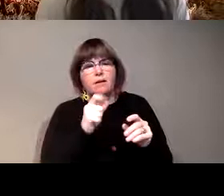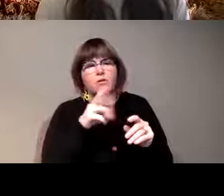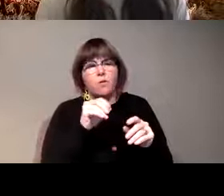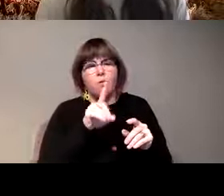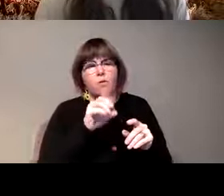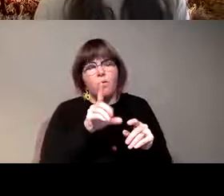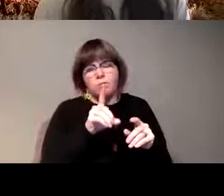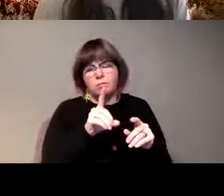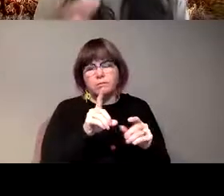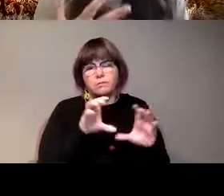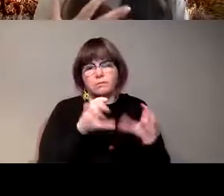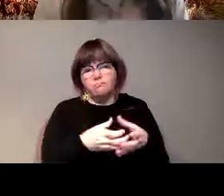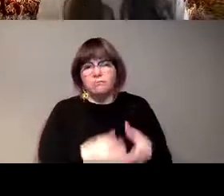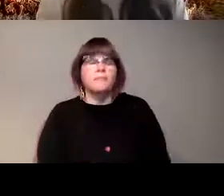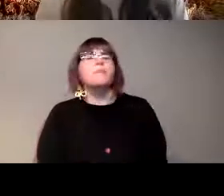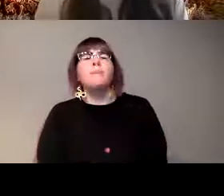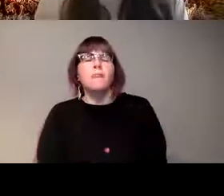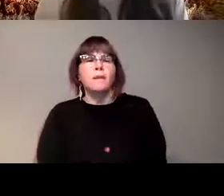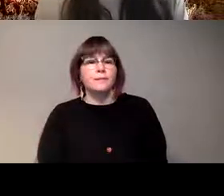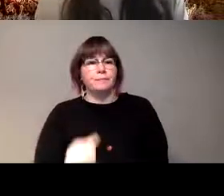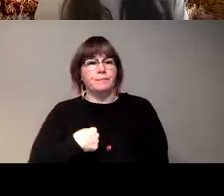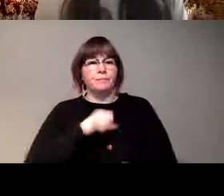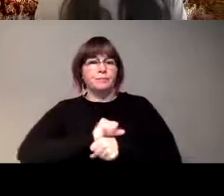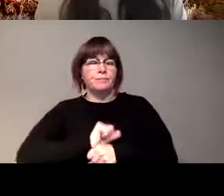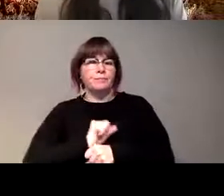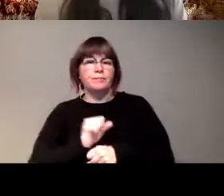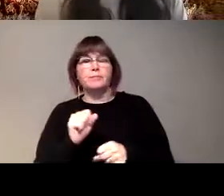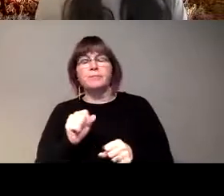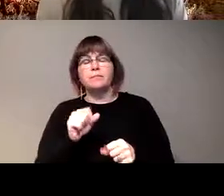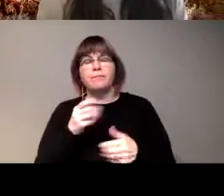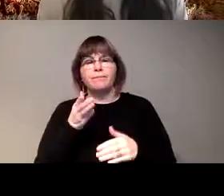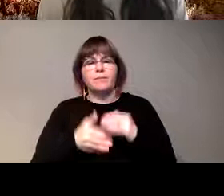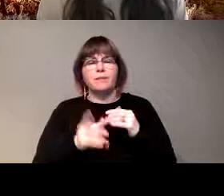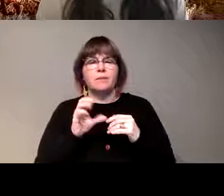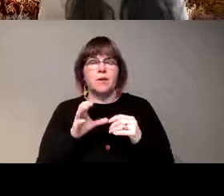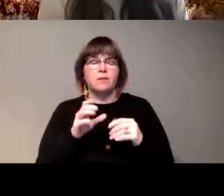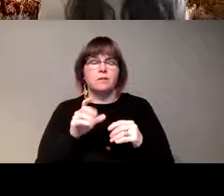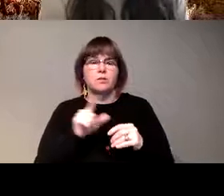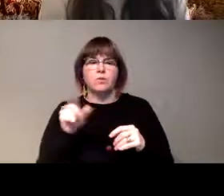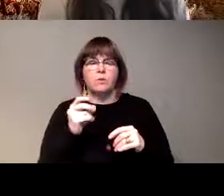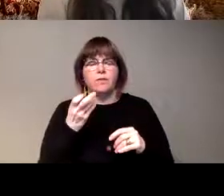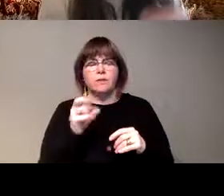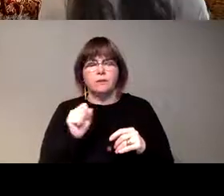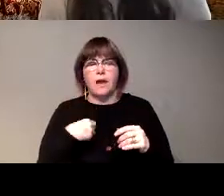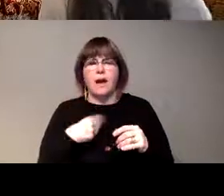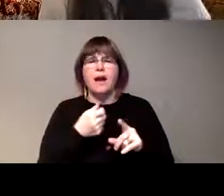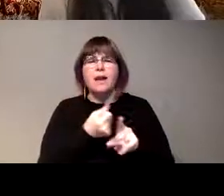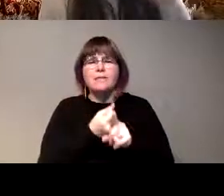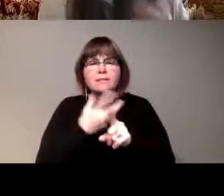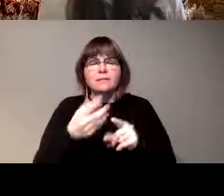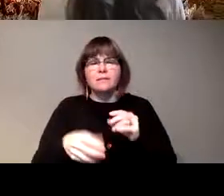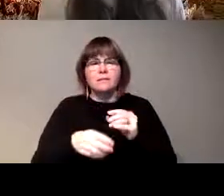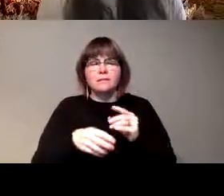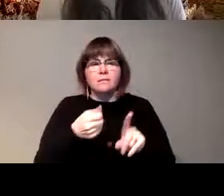section. So when I was working as a postdoc at Zooniverse, I expanded on some of these